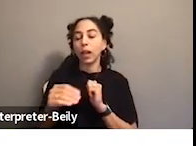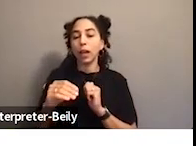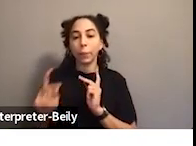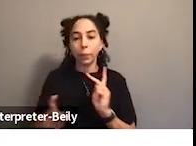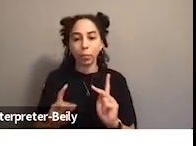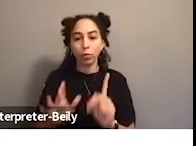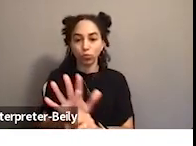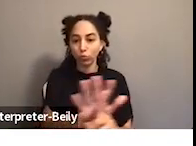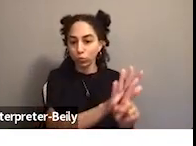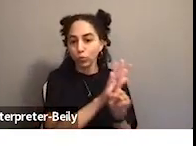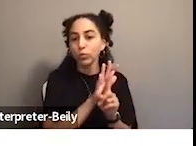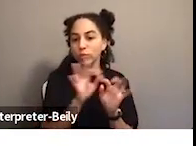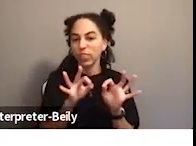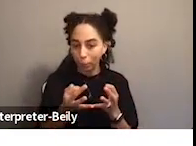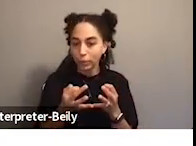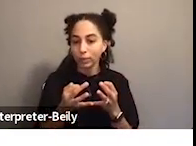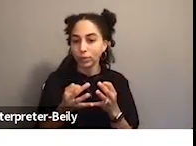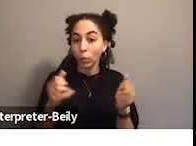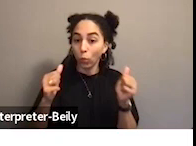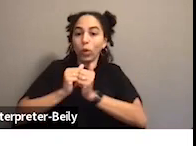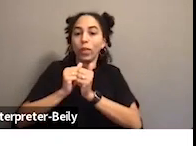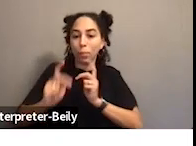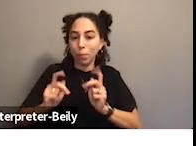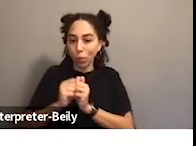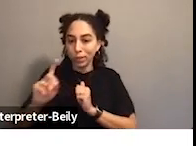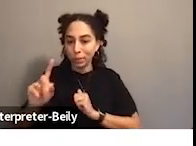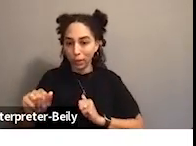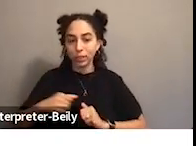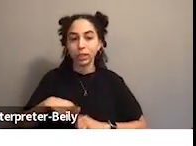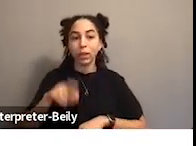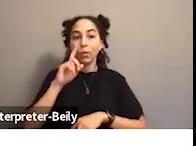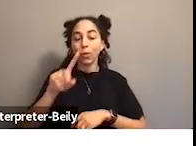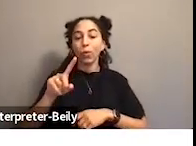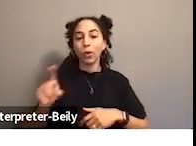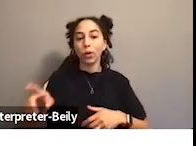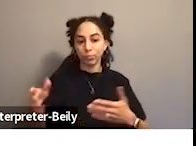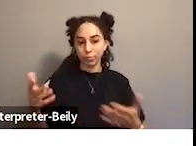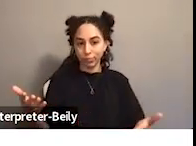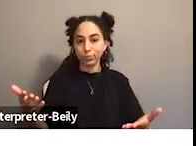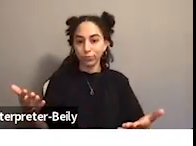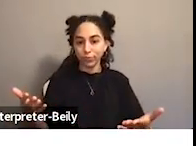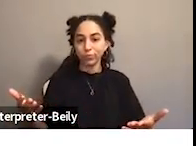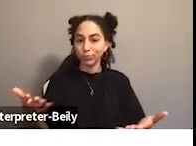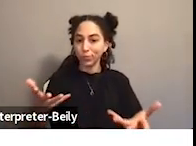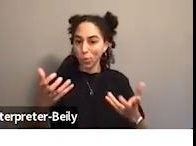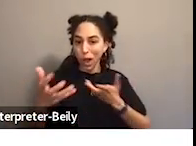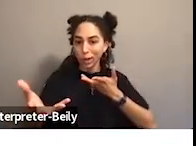families of those living with disabilities. So in an effort to engage and learn